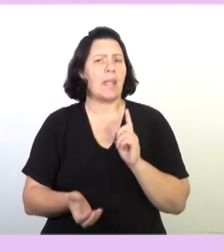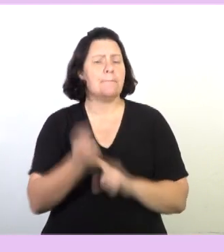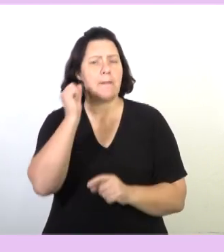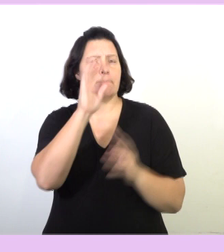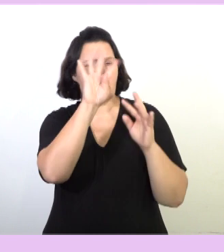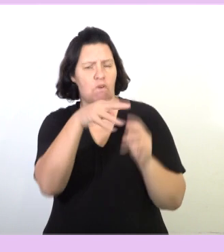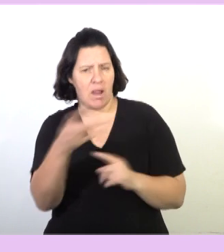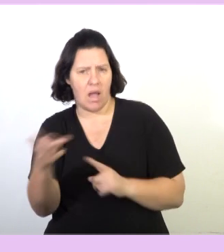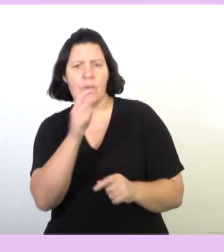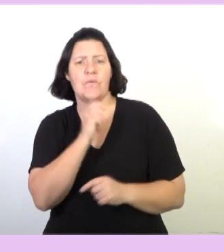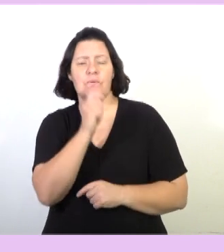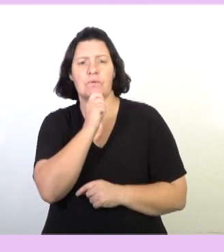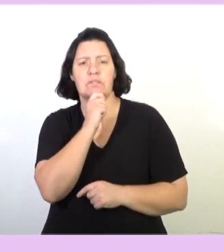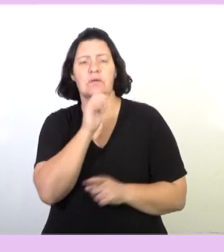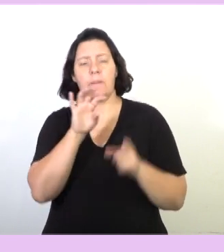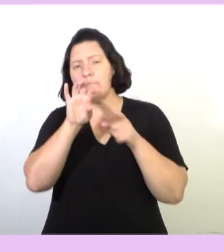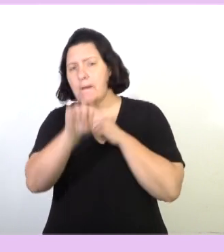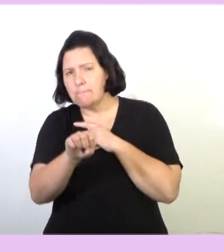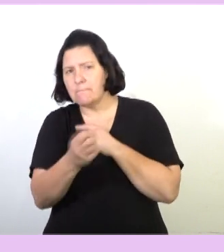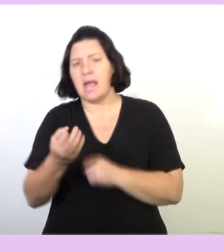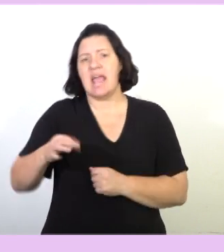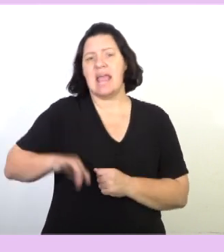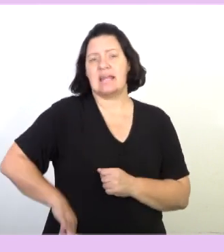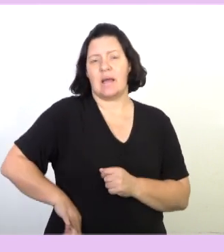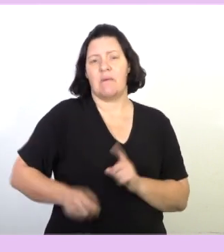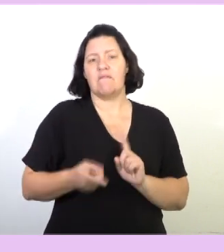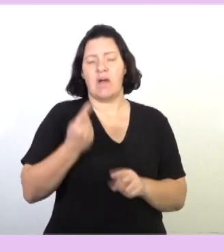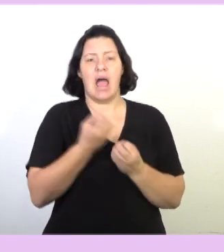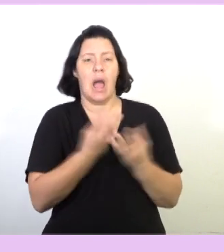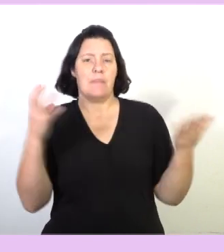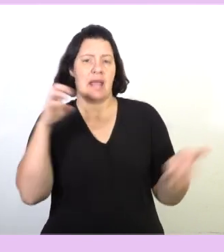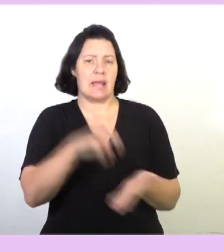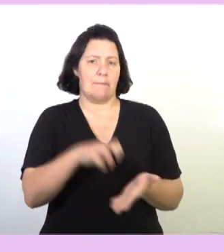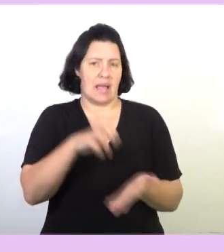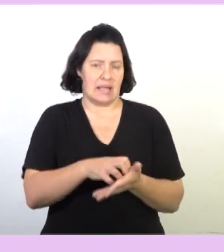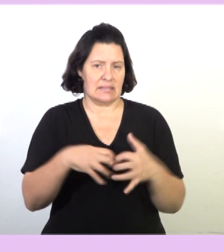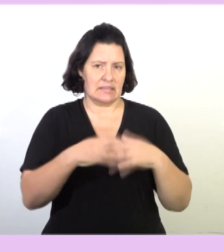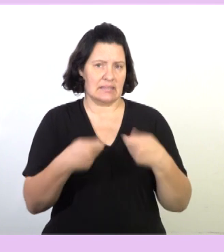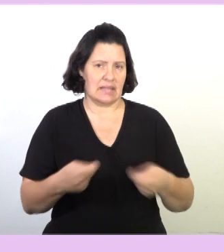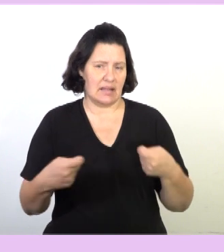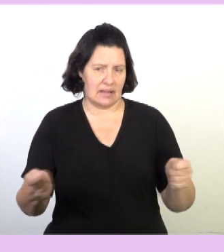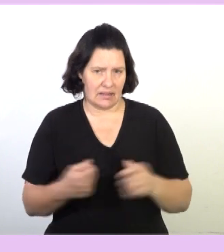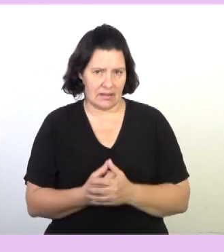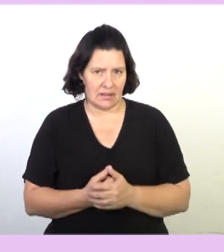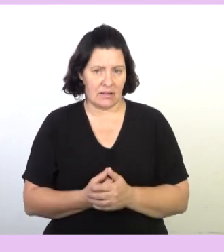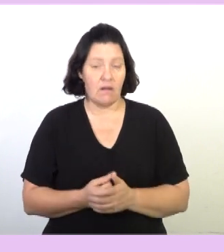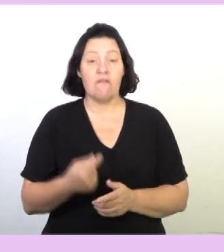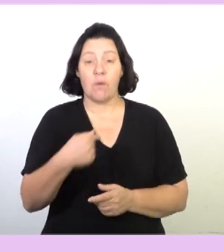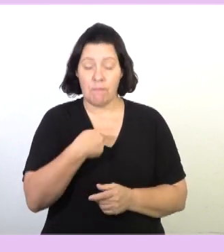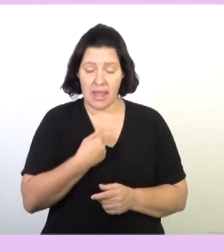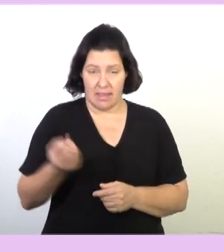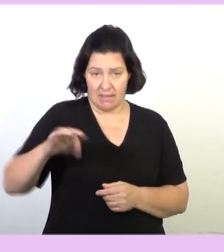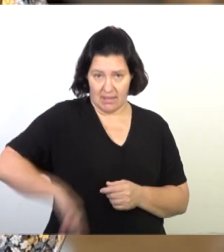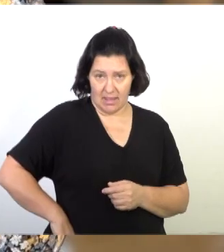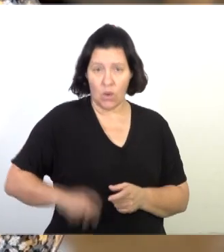a formula that can be used to determine the income for the number of cupcakes she sells. Remember, for me to get